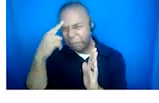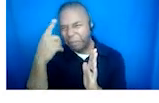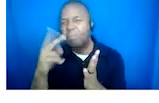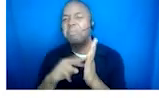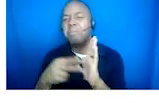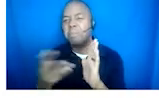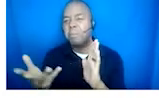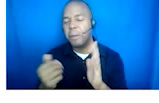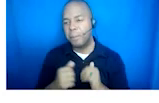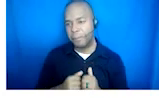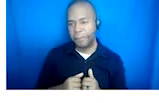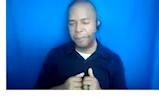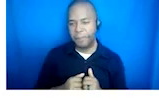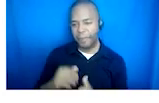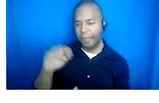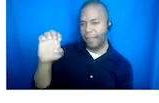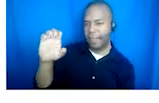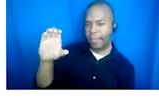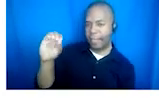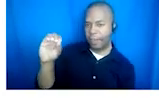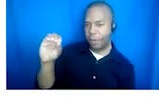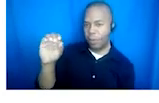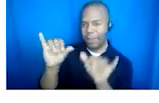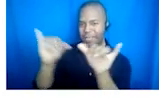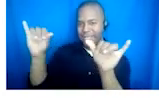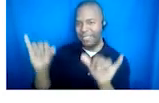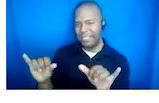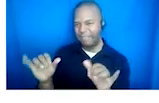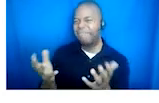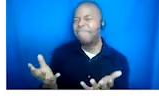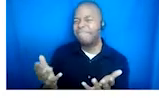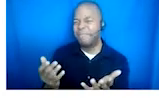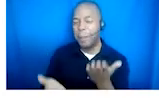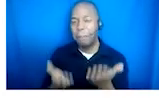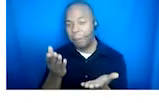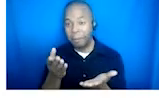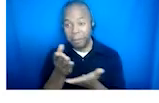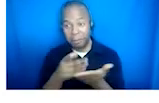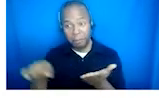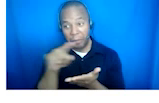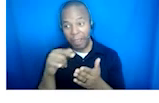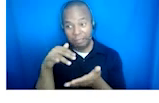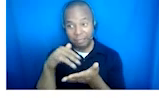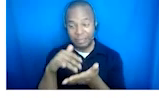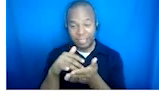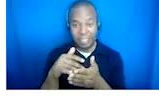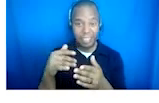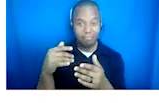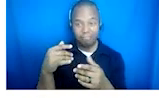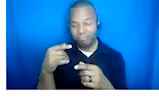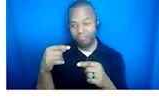for students? Need somebody from geography, geology,